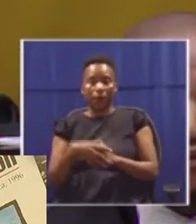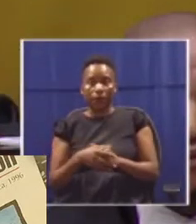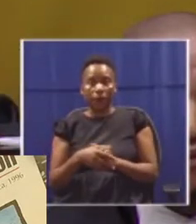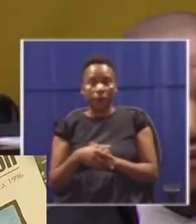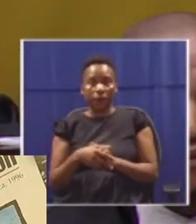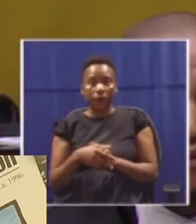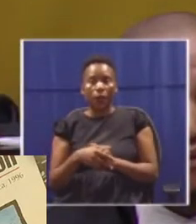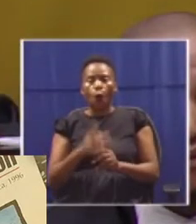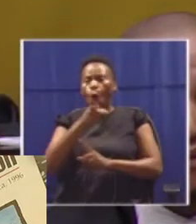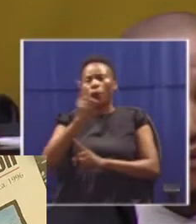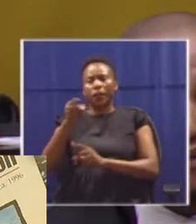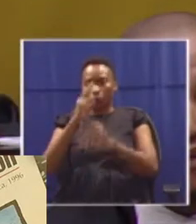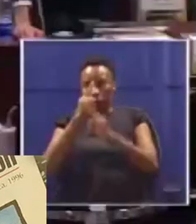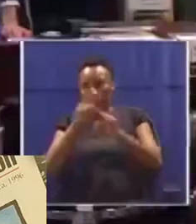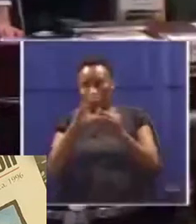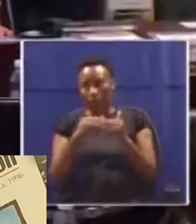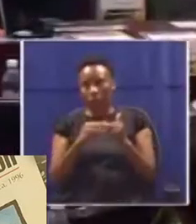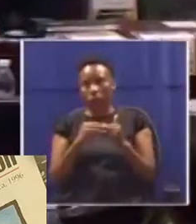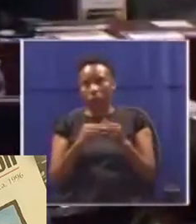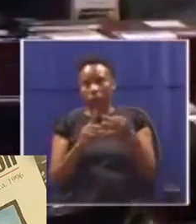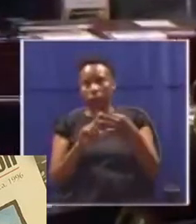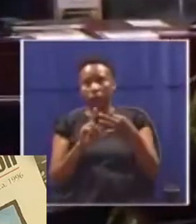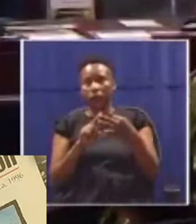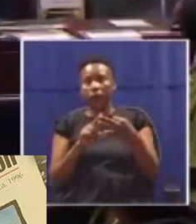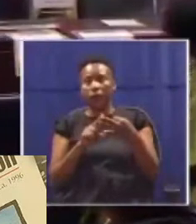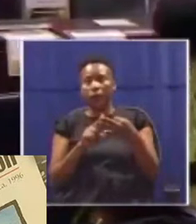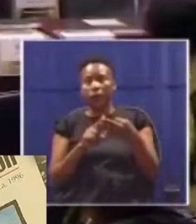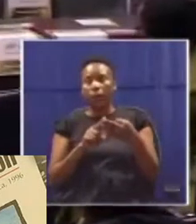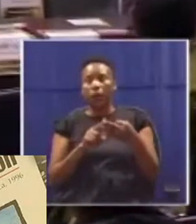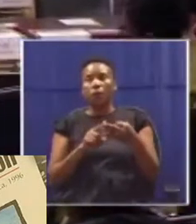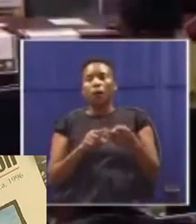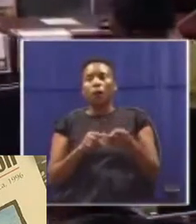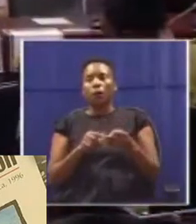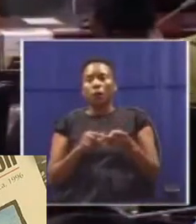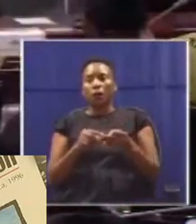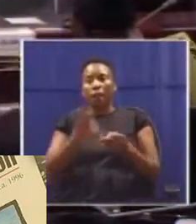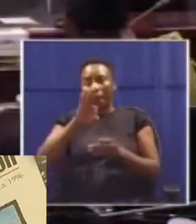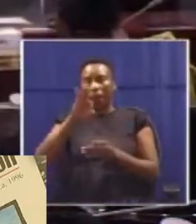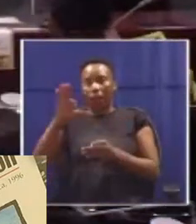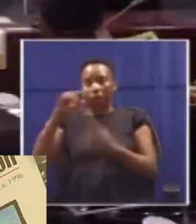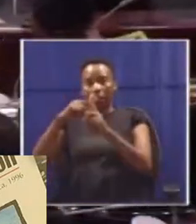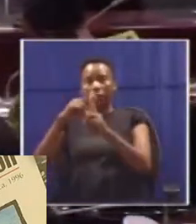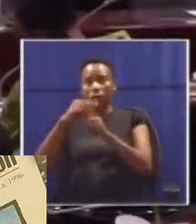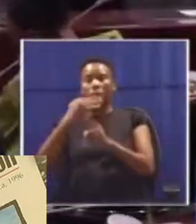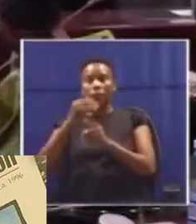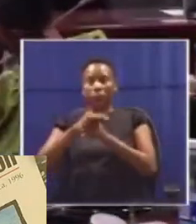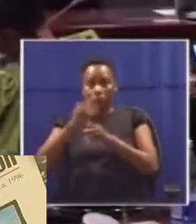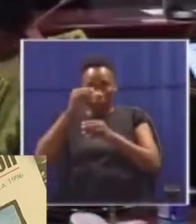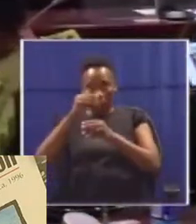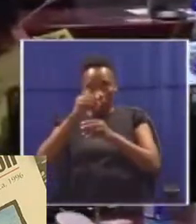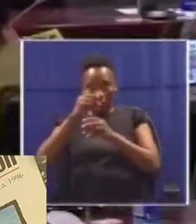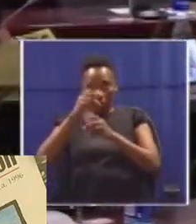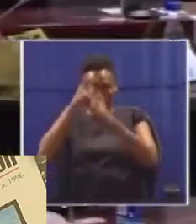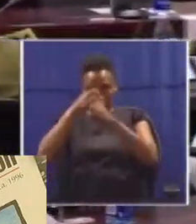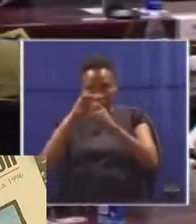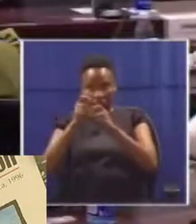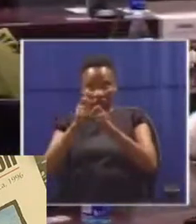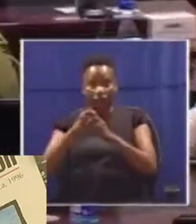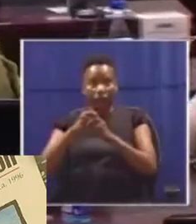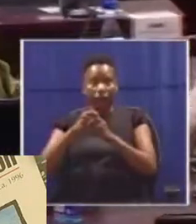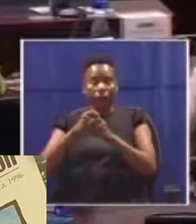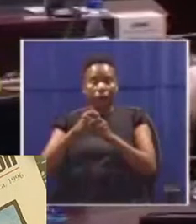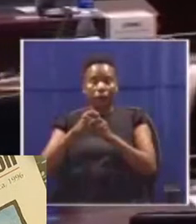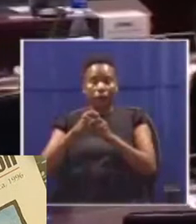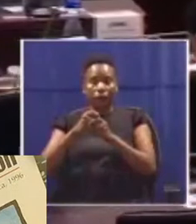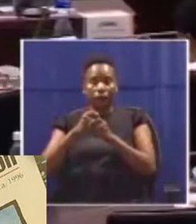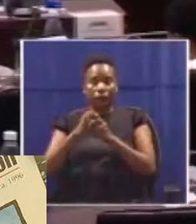All the honourable members, the FF Plus. Please note the objection of the Freedom Front Plus, but we also call for a division. Please,